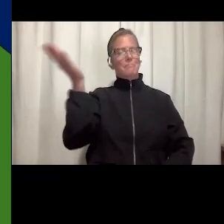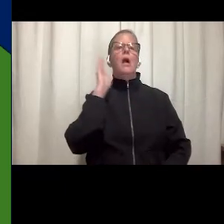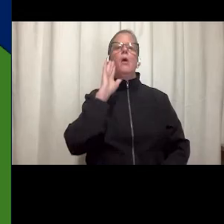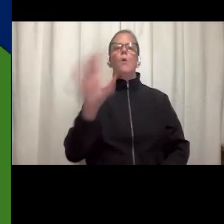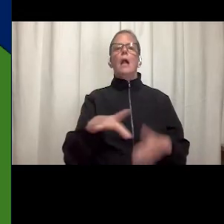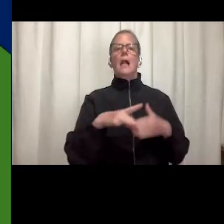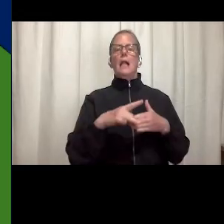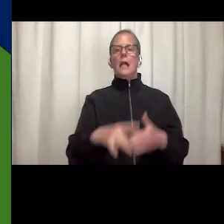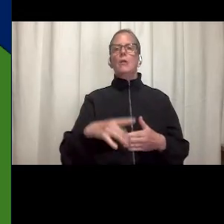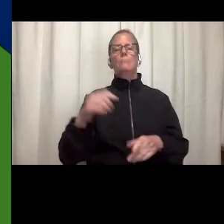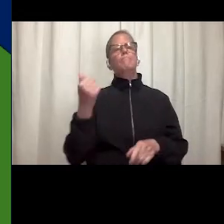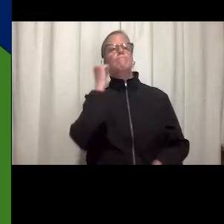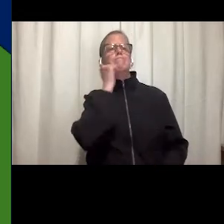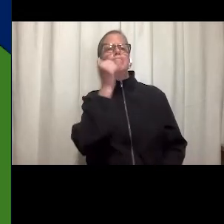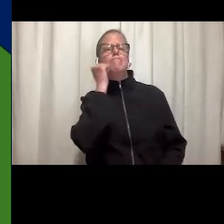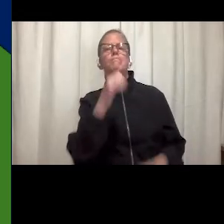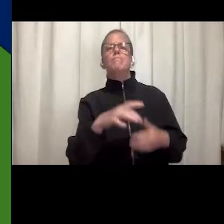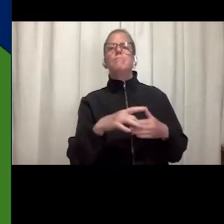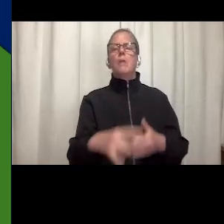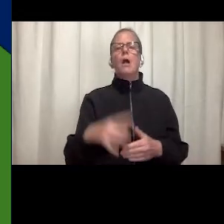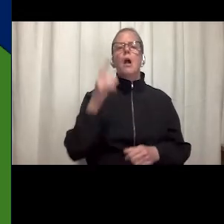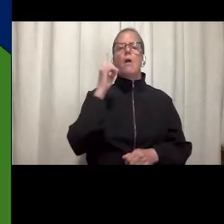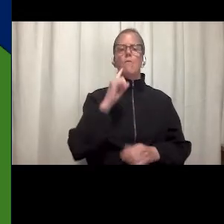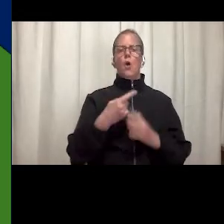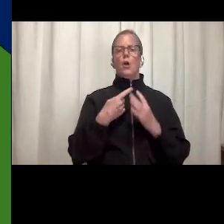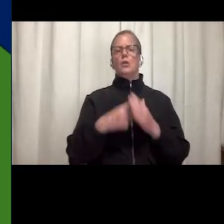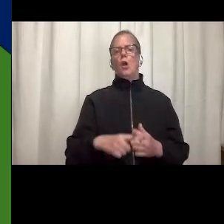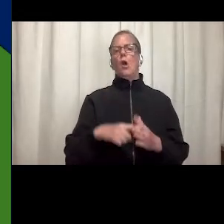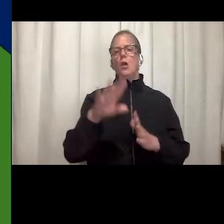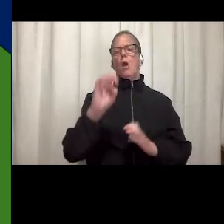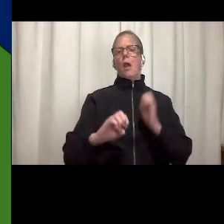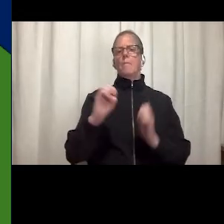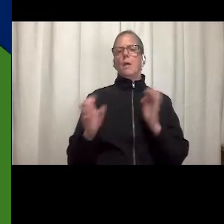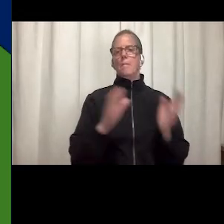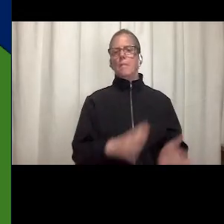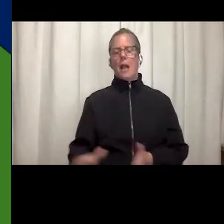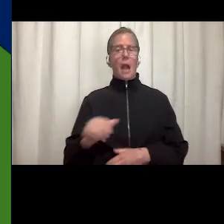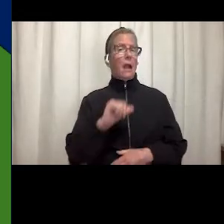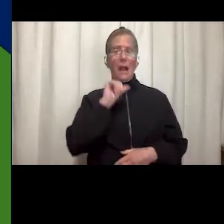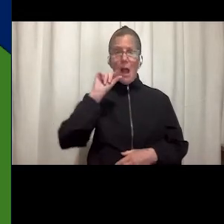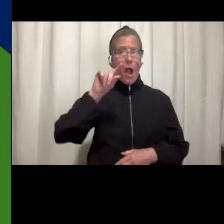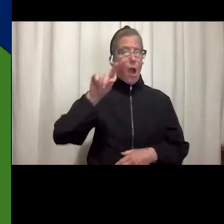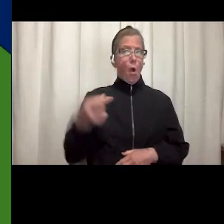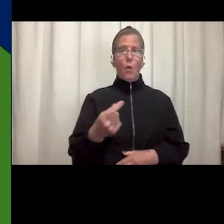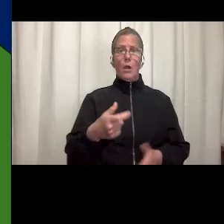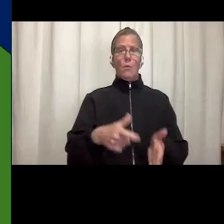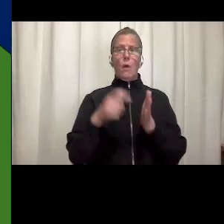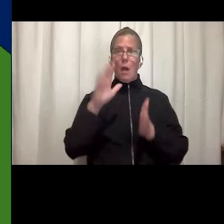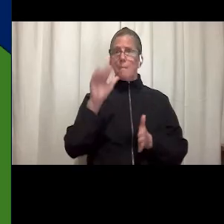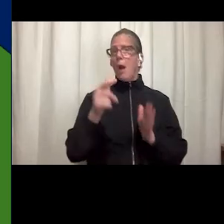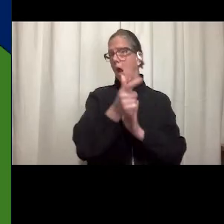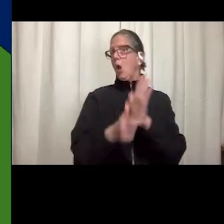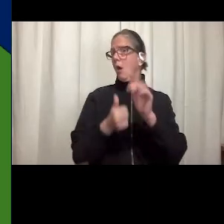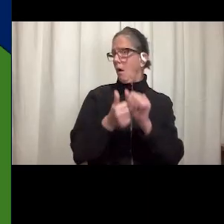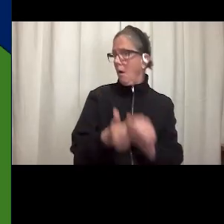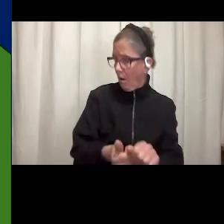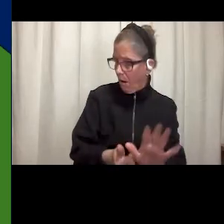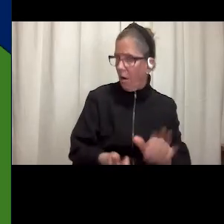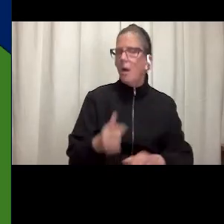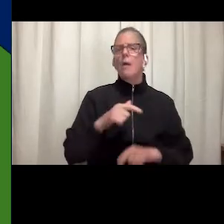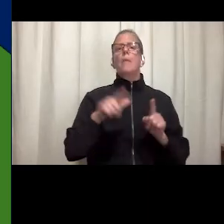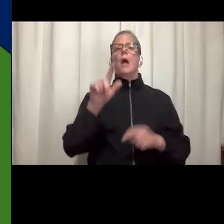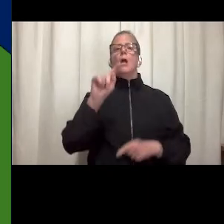tool to understand, improve, and communicate the impact of your program. Whether you're new to